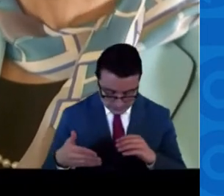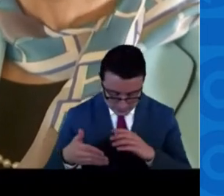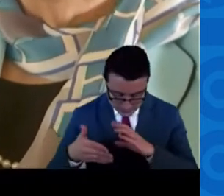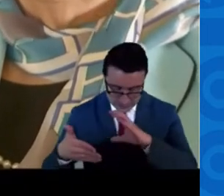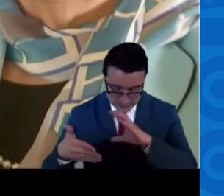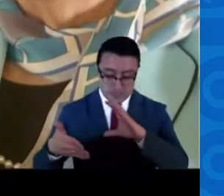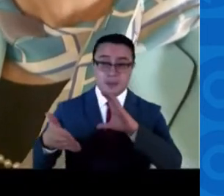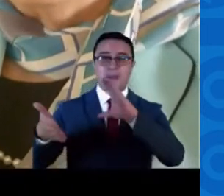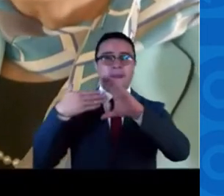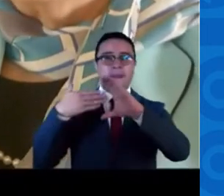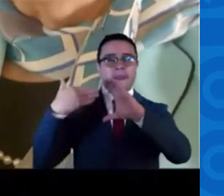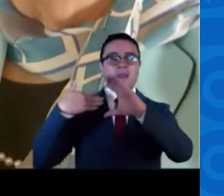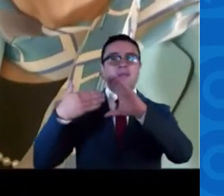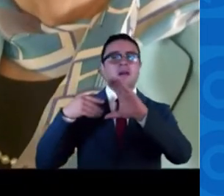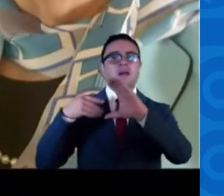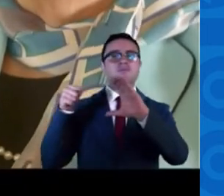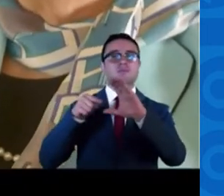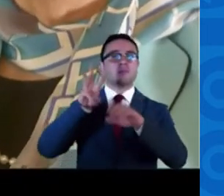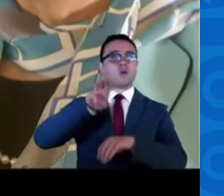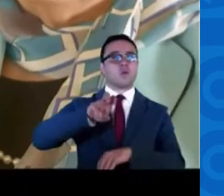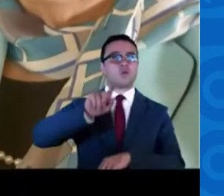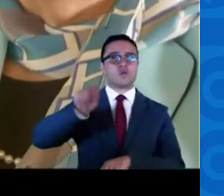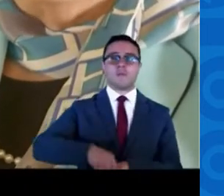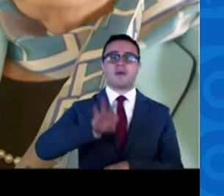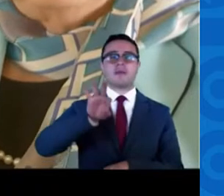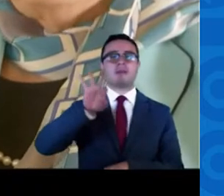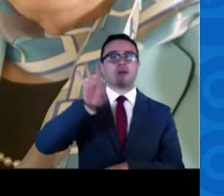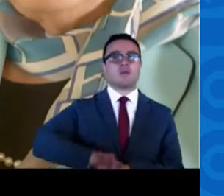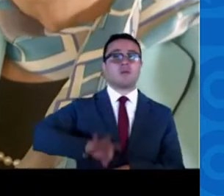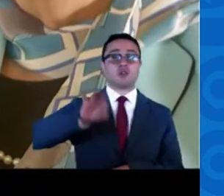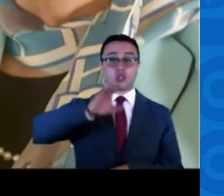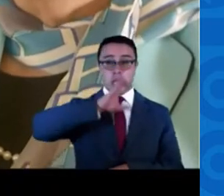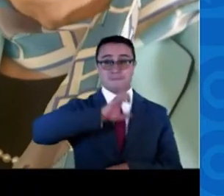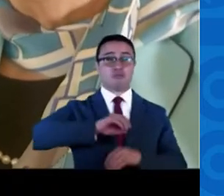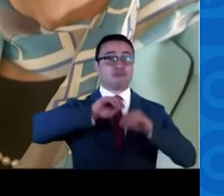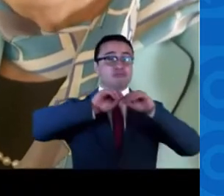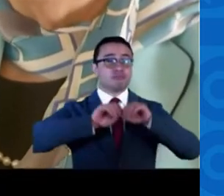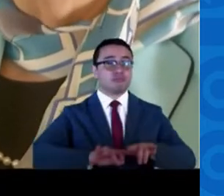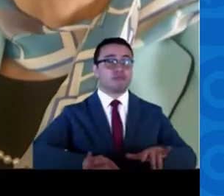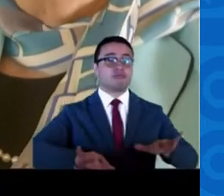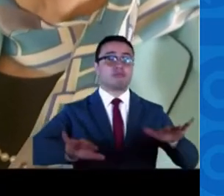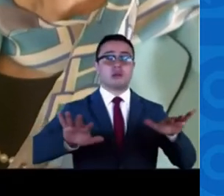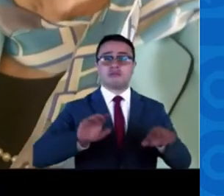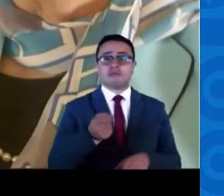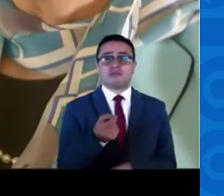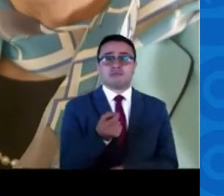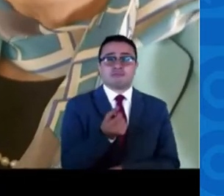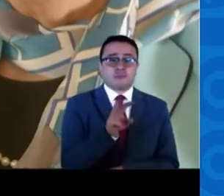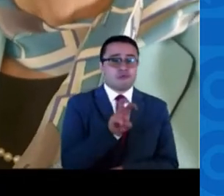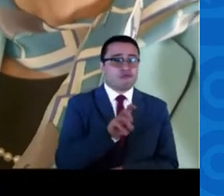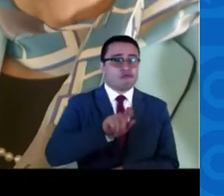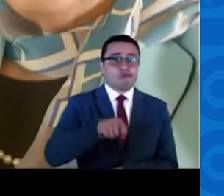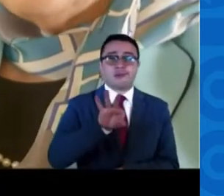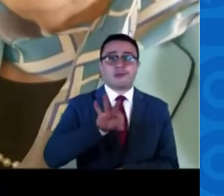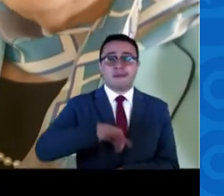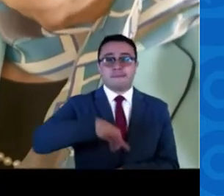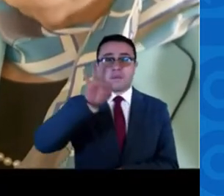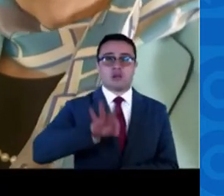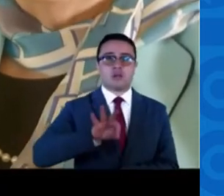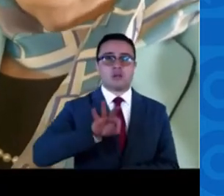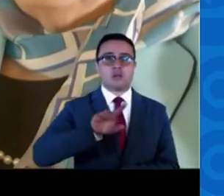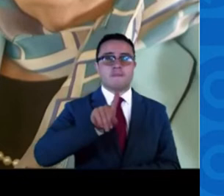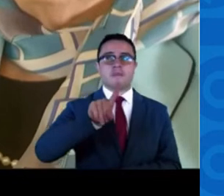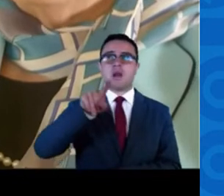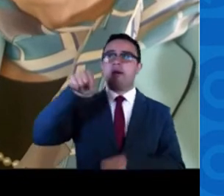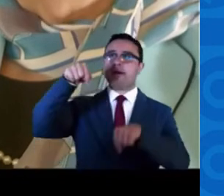region contributes with 8.3% of the global carbon emissions. And in